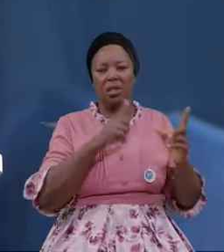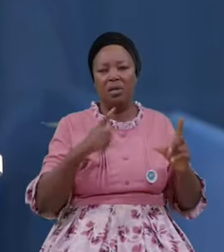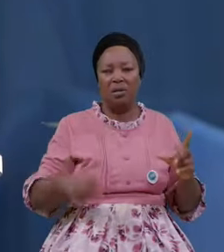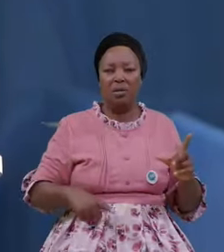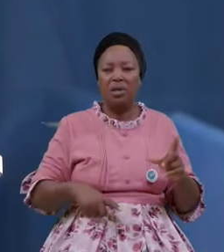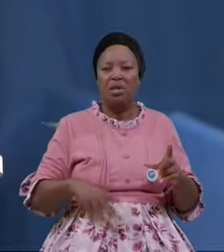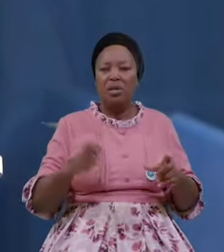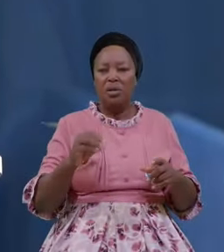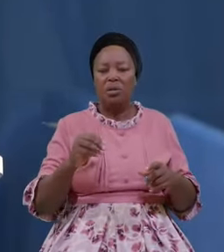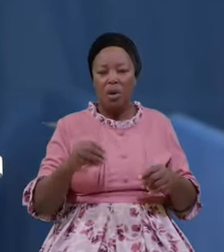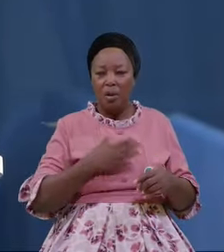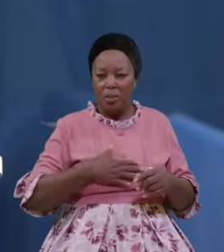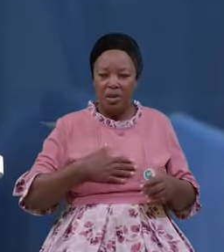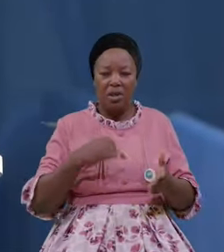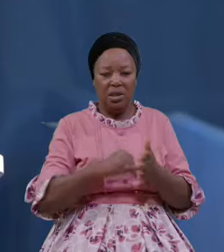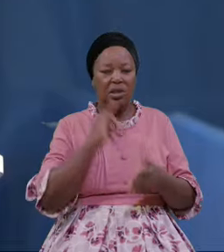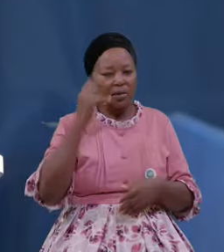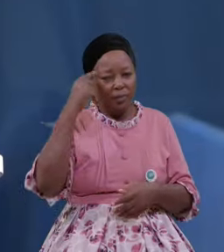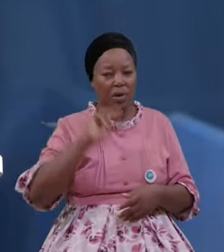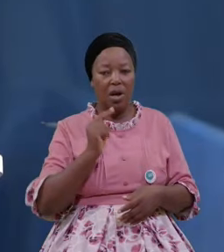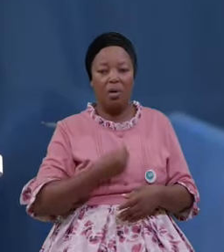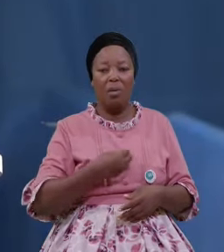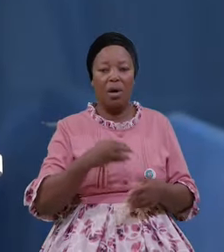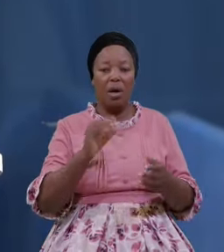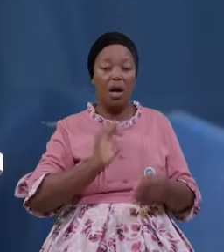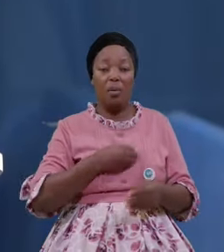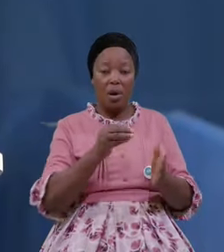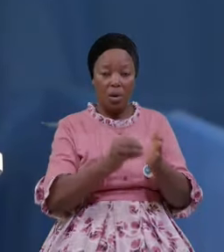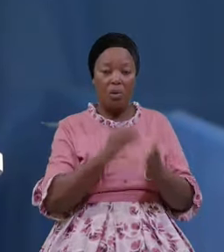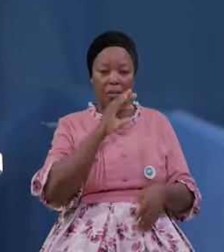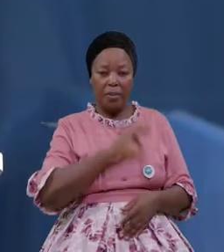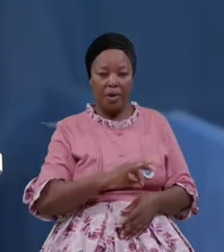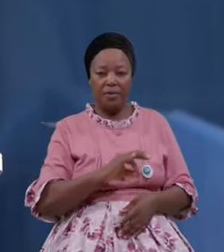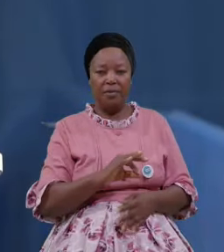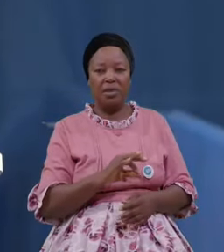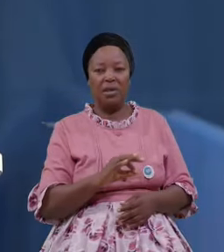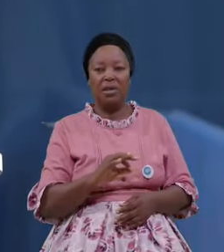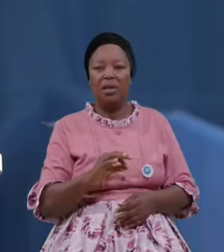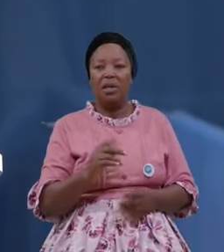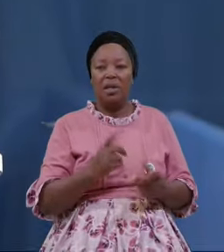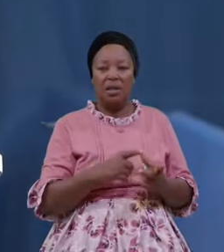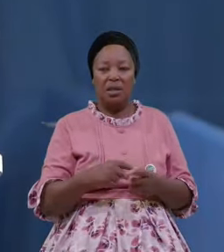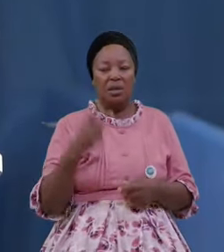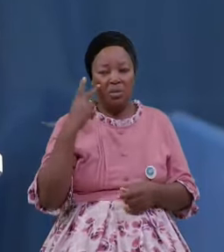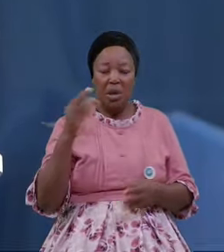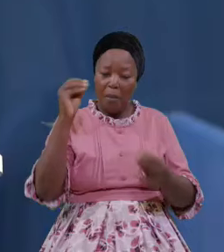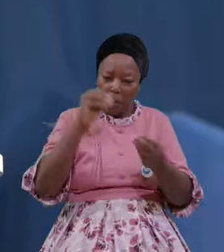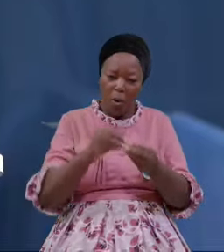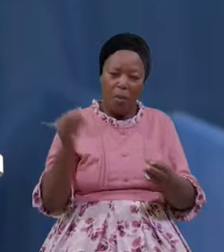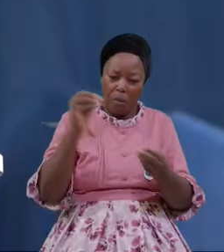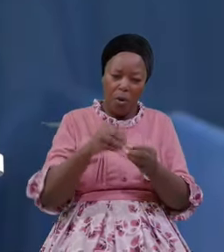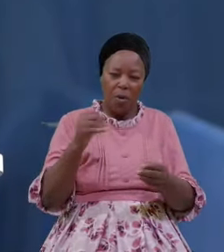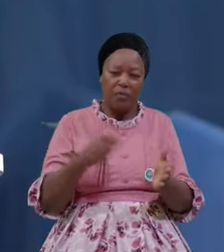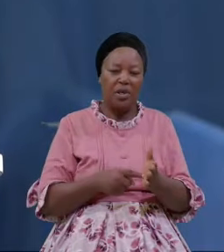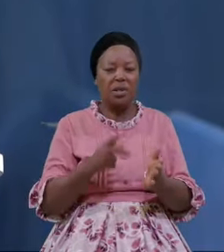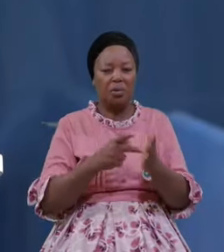of course. That's why GCK is here now. In fact, it's evolving. You will see more this quarter by the grace